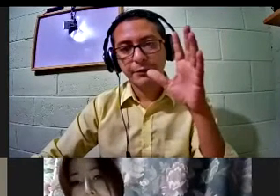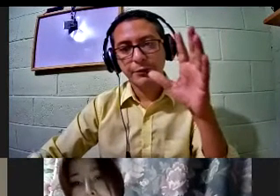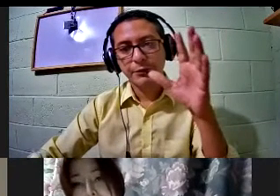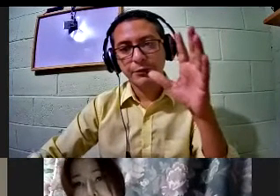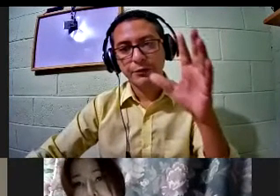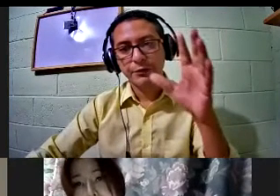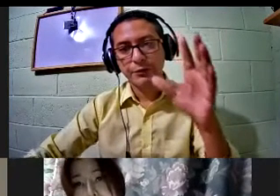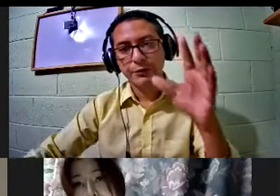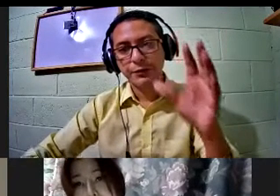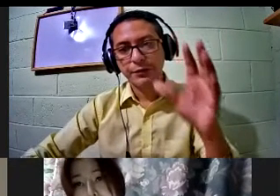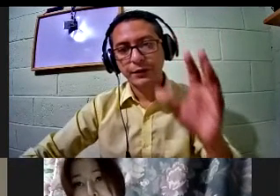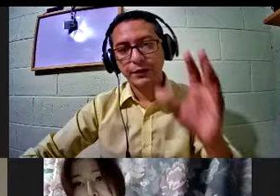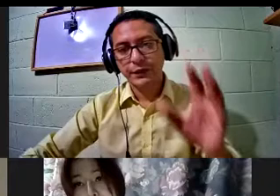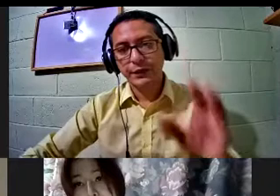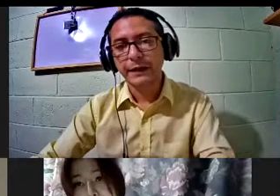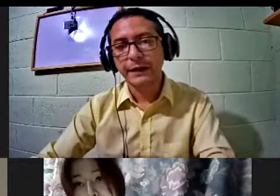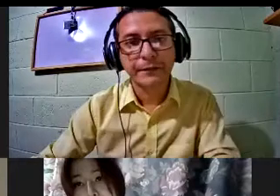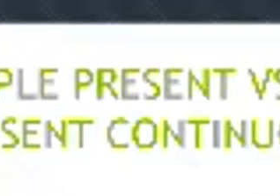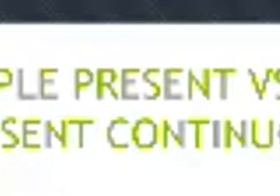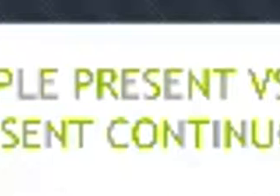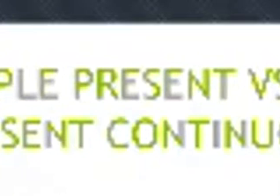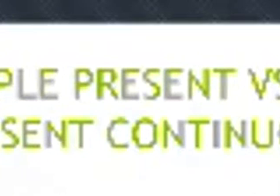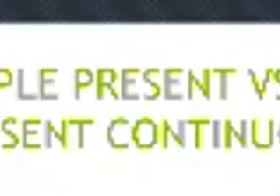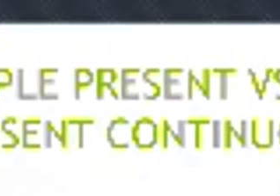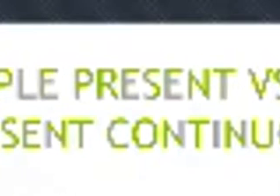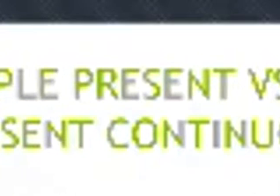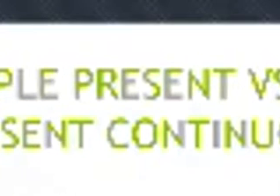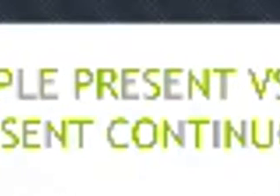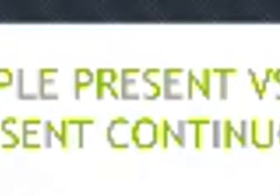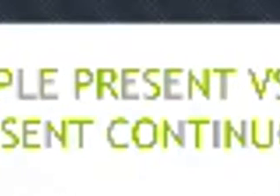idea. I'm going to show you something.